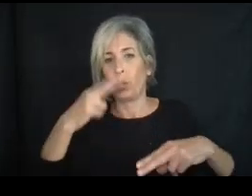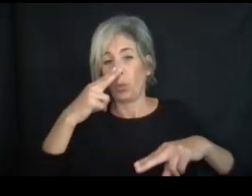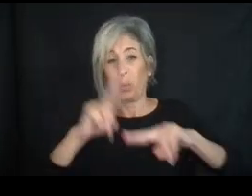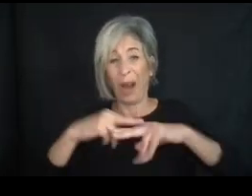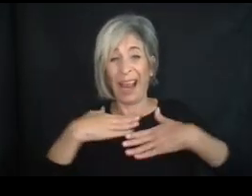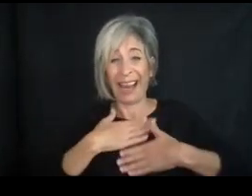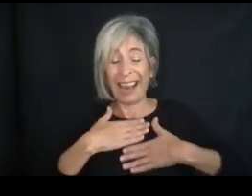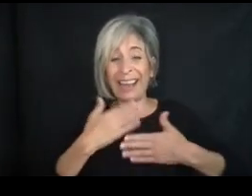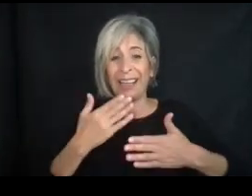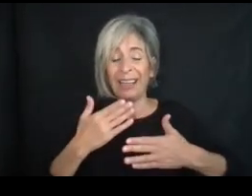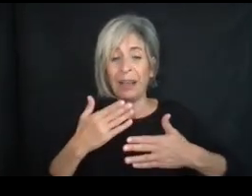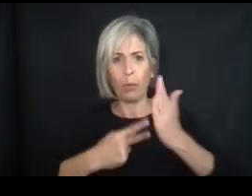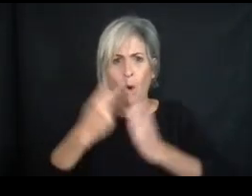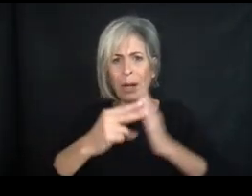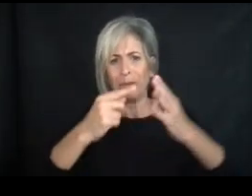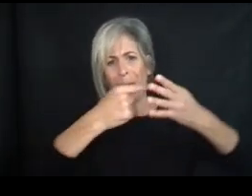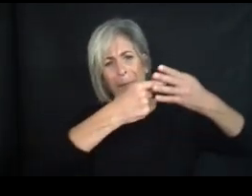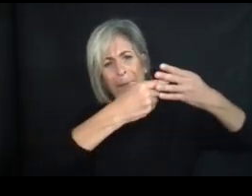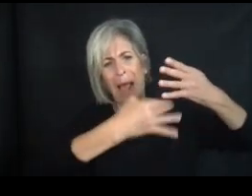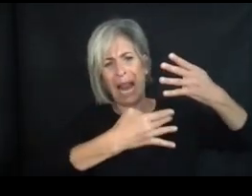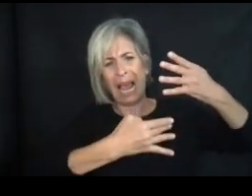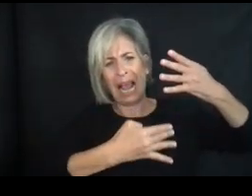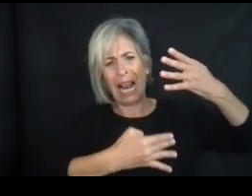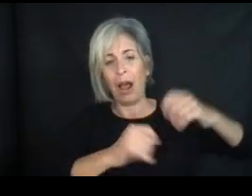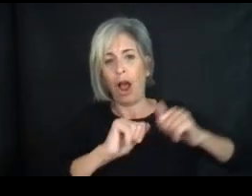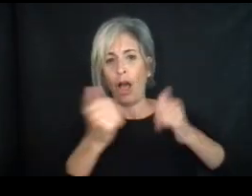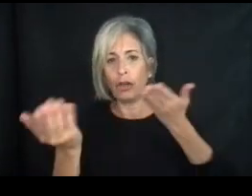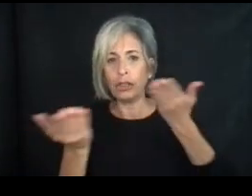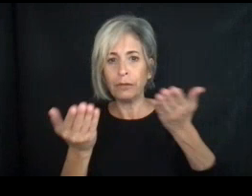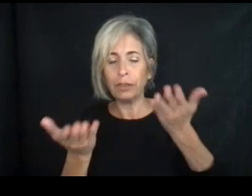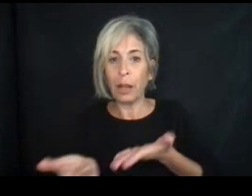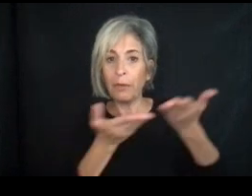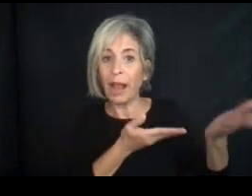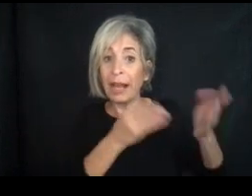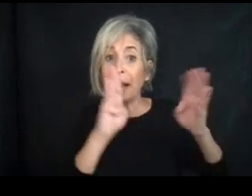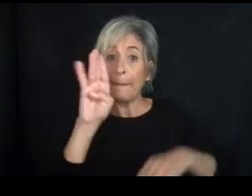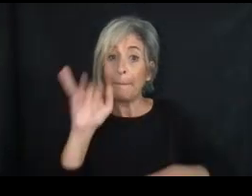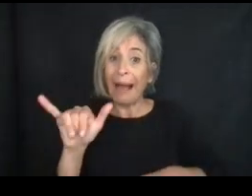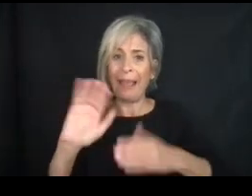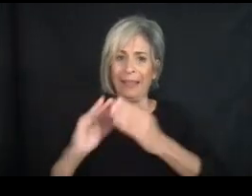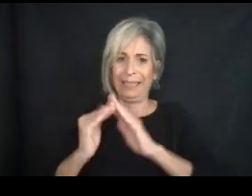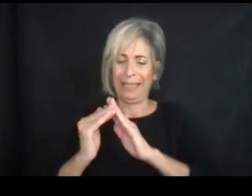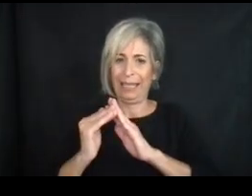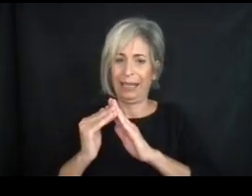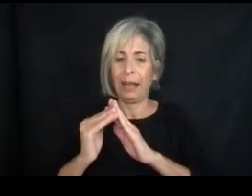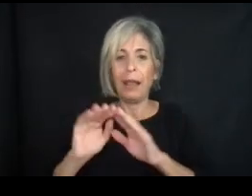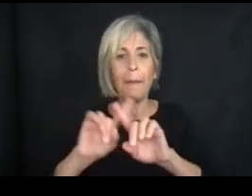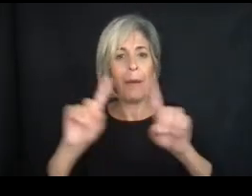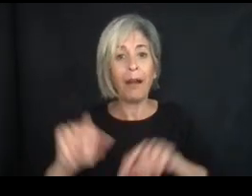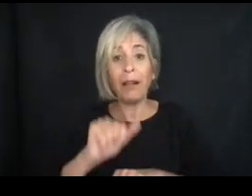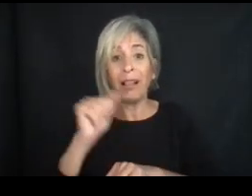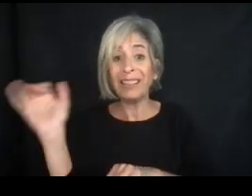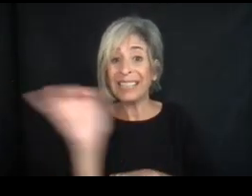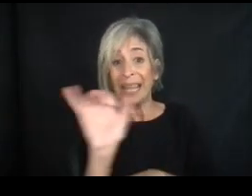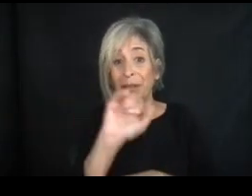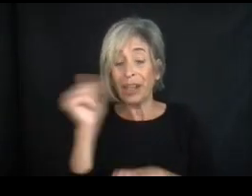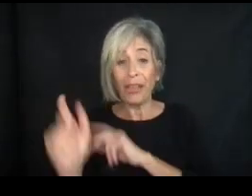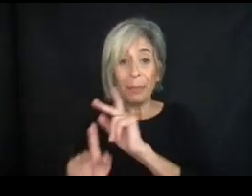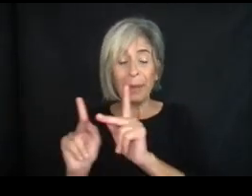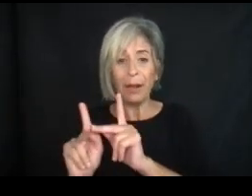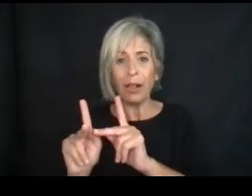lot of other vital services are provided by the city. But like everyone else, the city